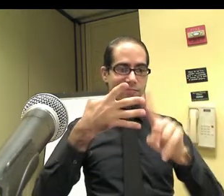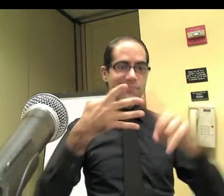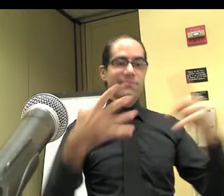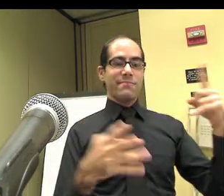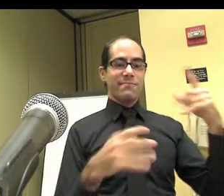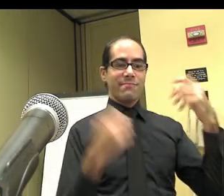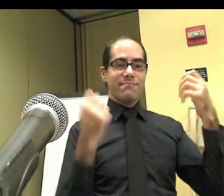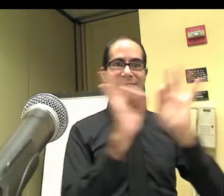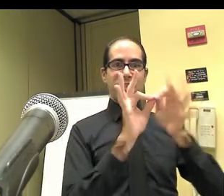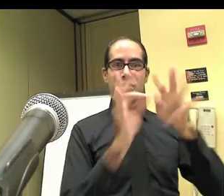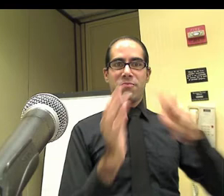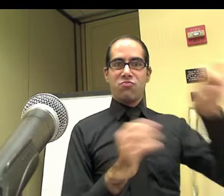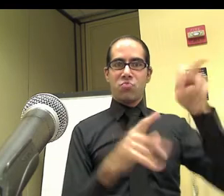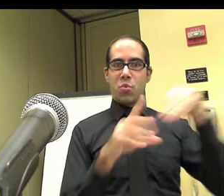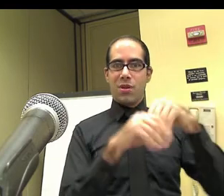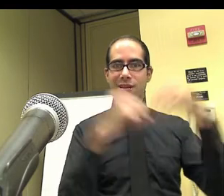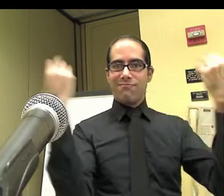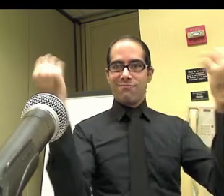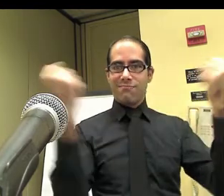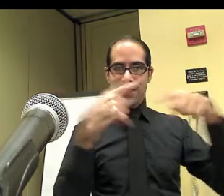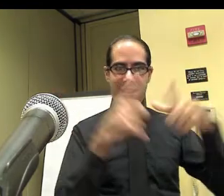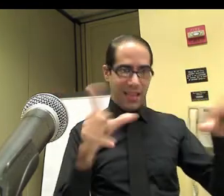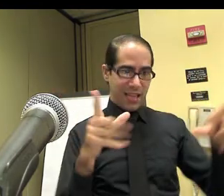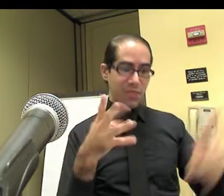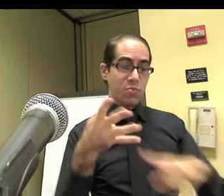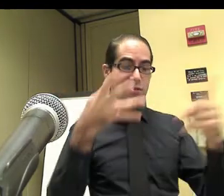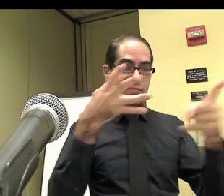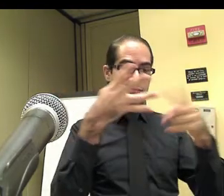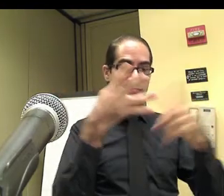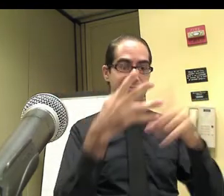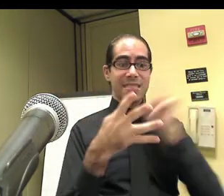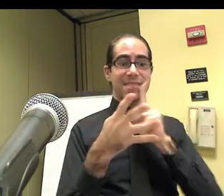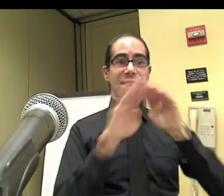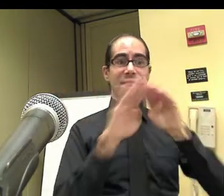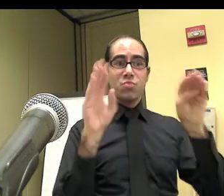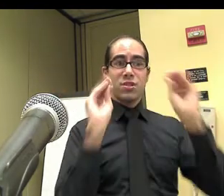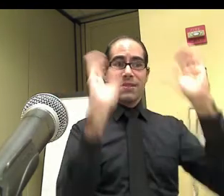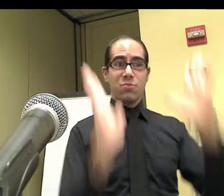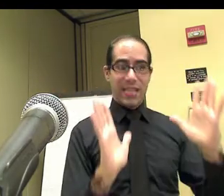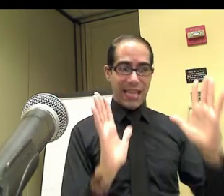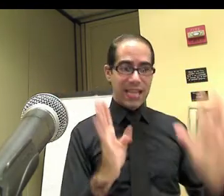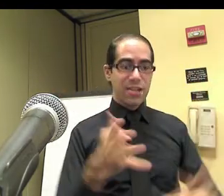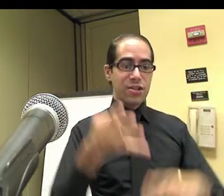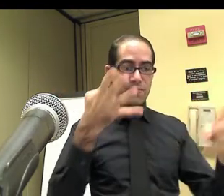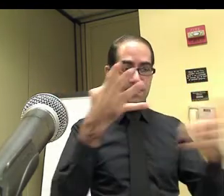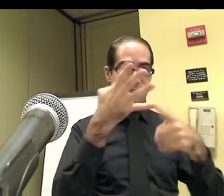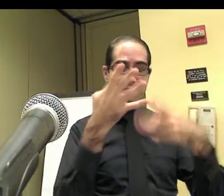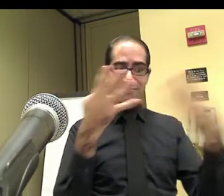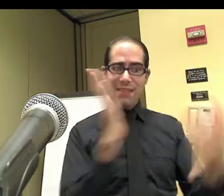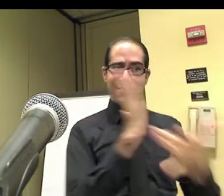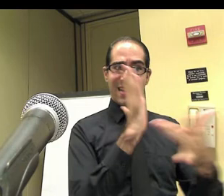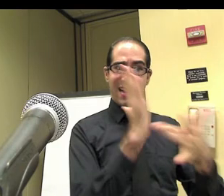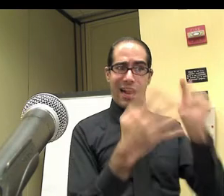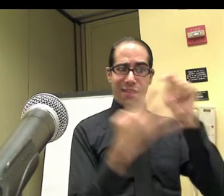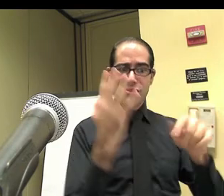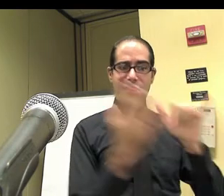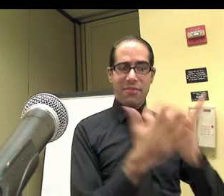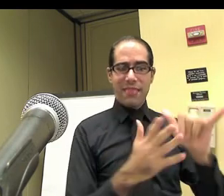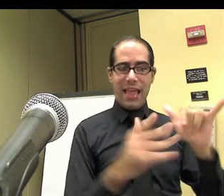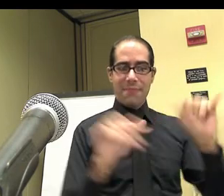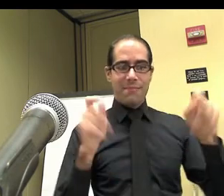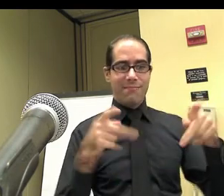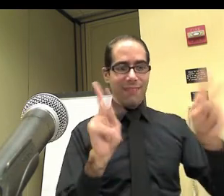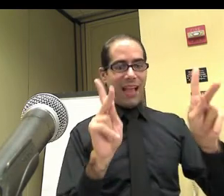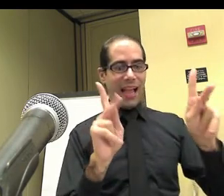transcribed audio guides, sign language interpreted tours, deaf museum educators,